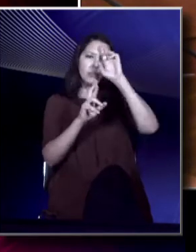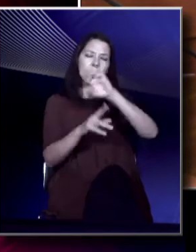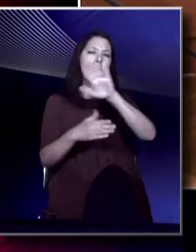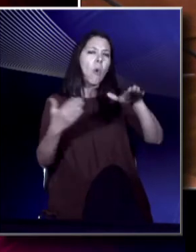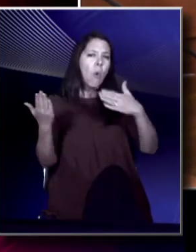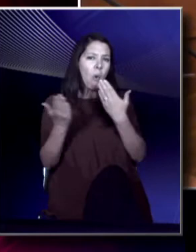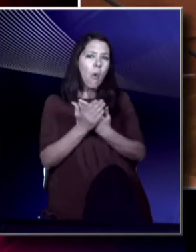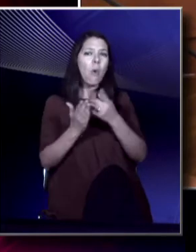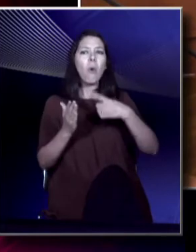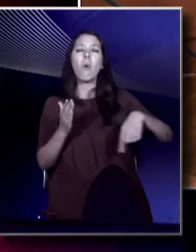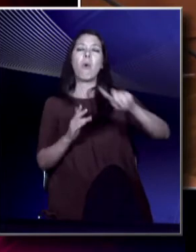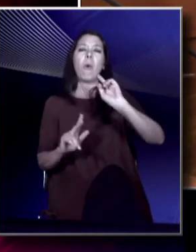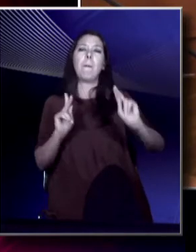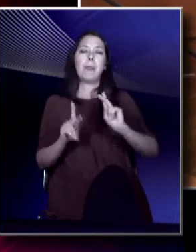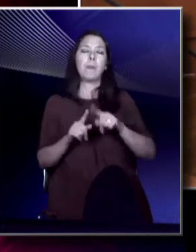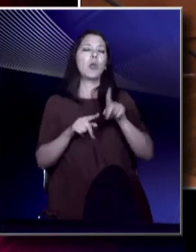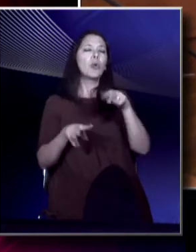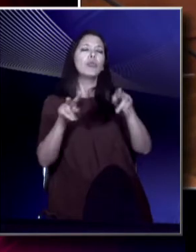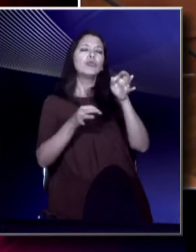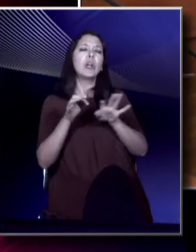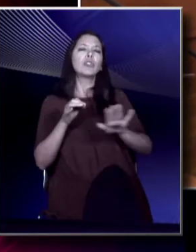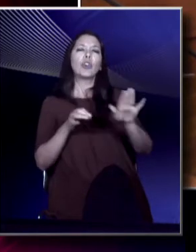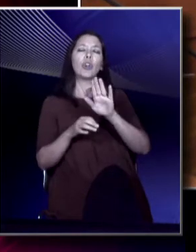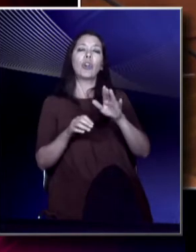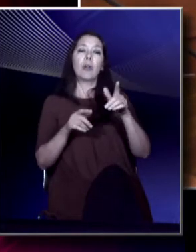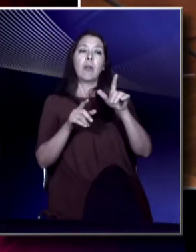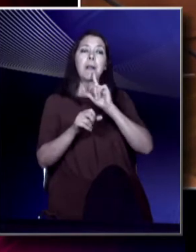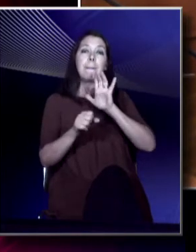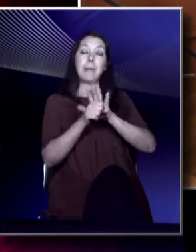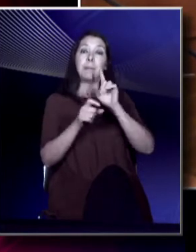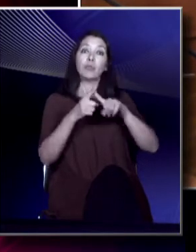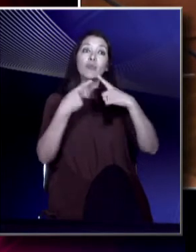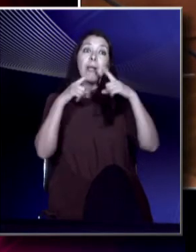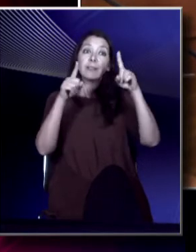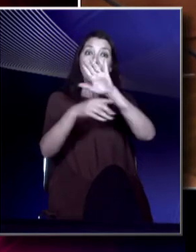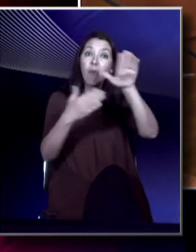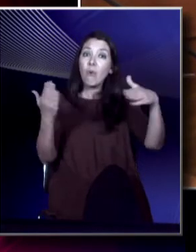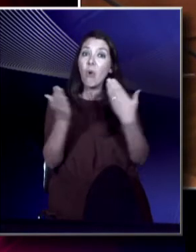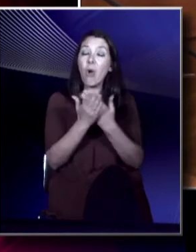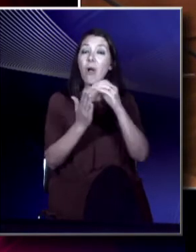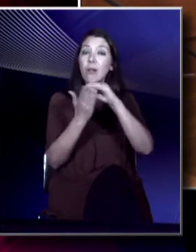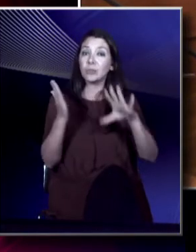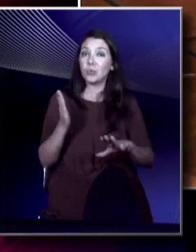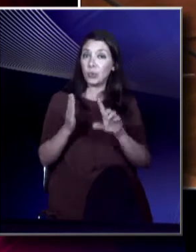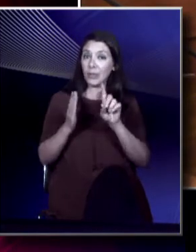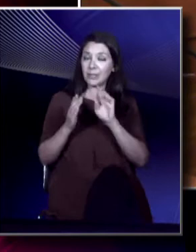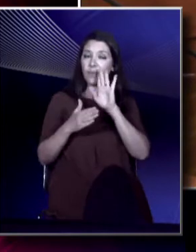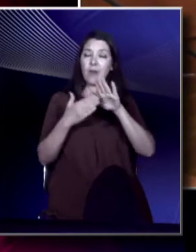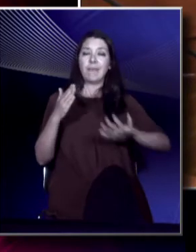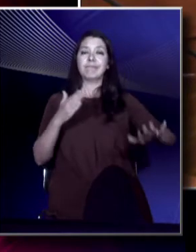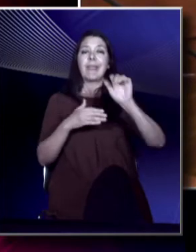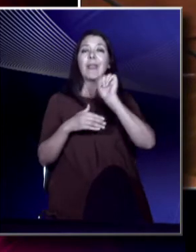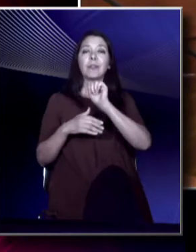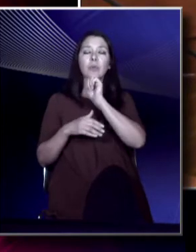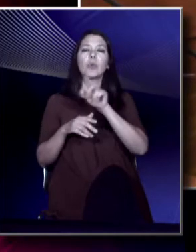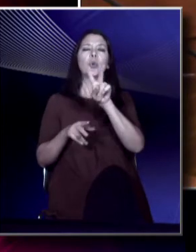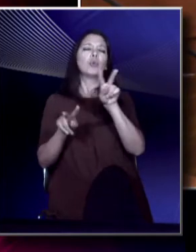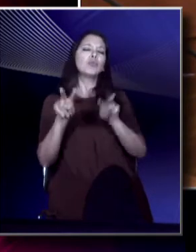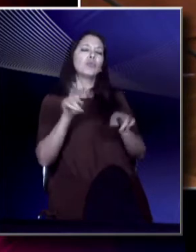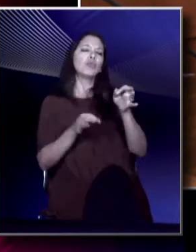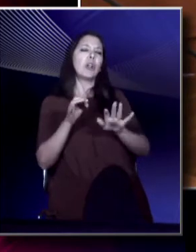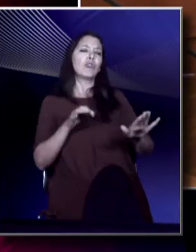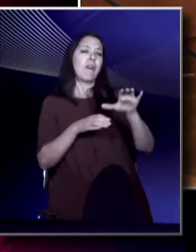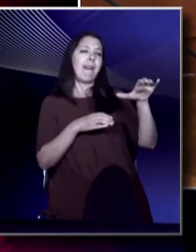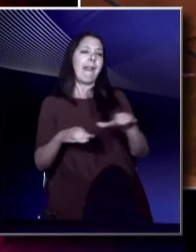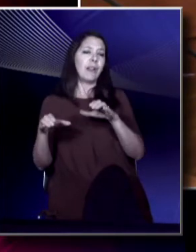and judge her by her commitment to excellence and innovation for all children throughout Arizona. and finally judge her actions by the measure of